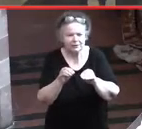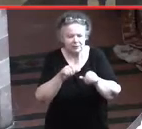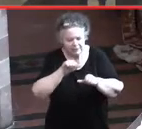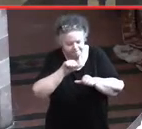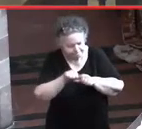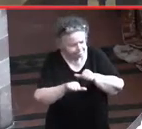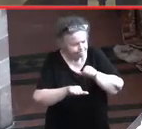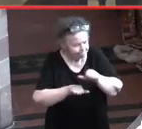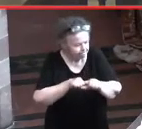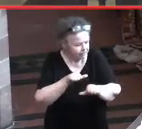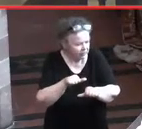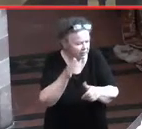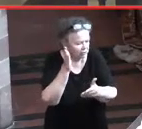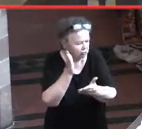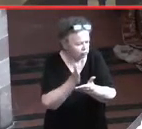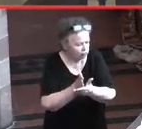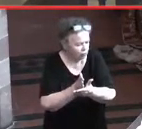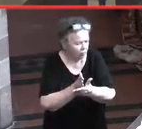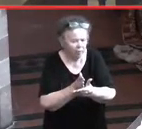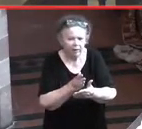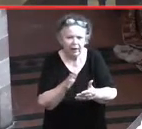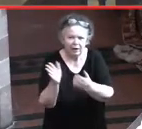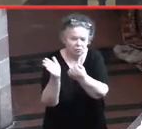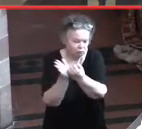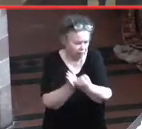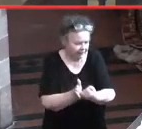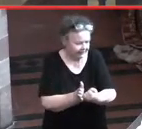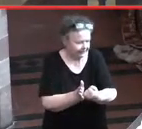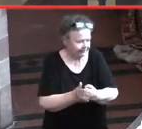succession of truth and grace.